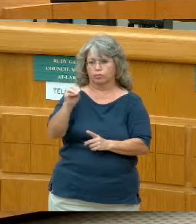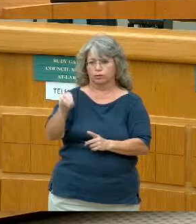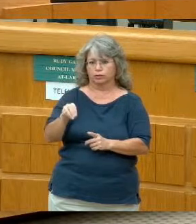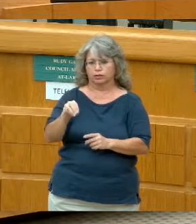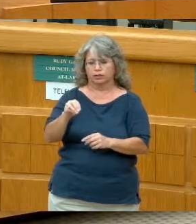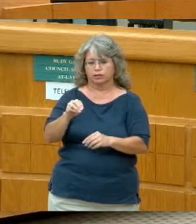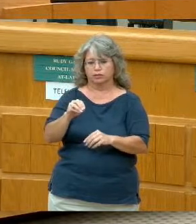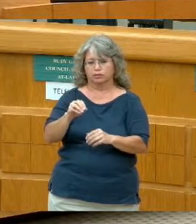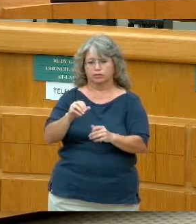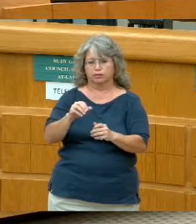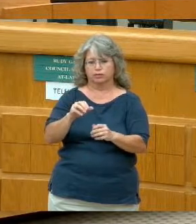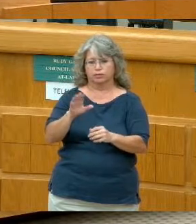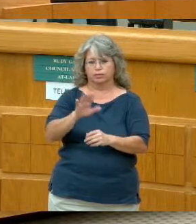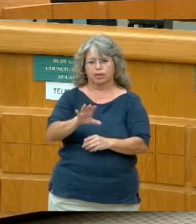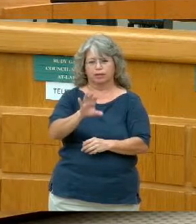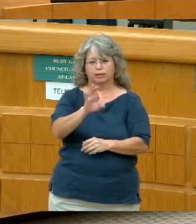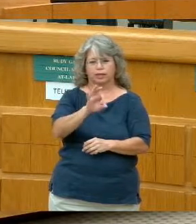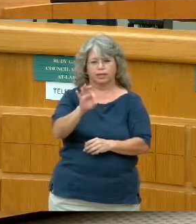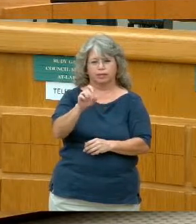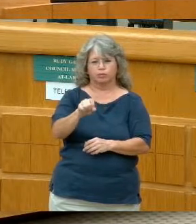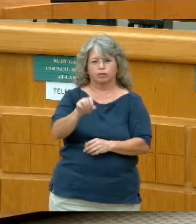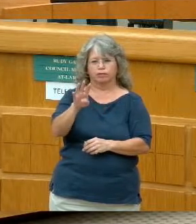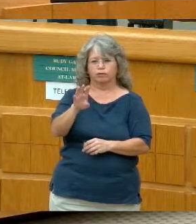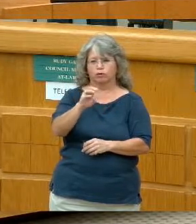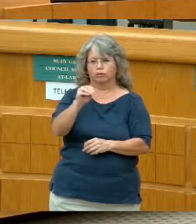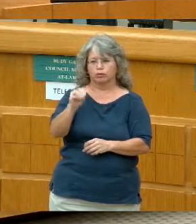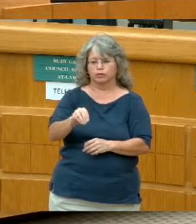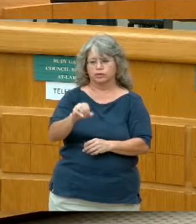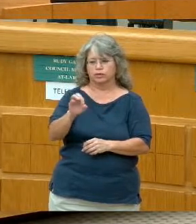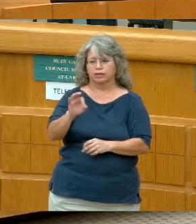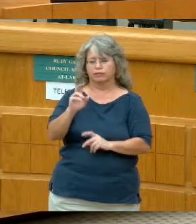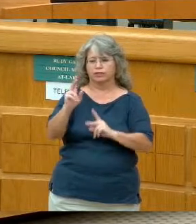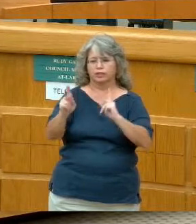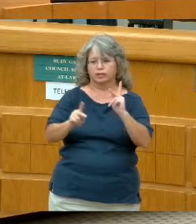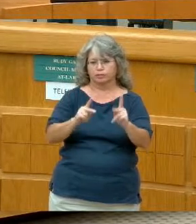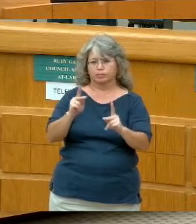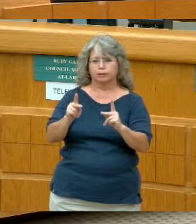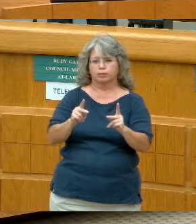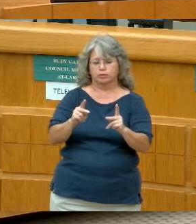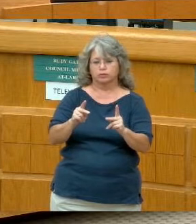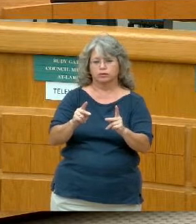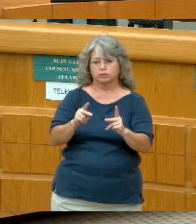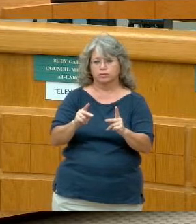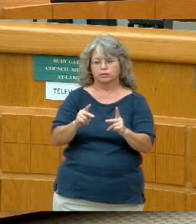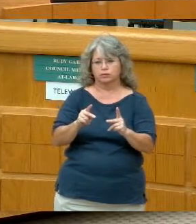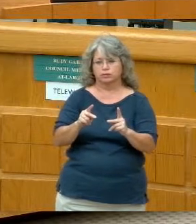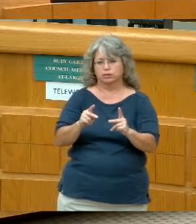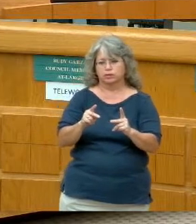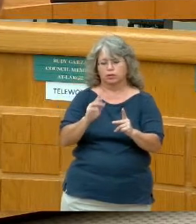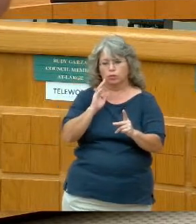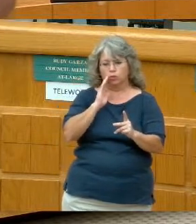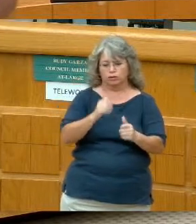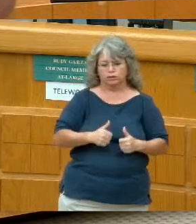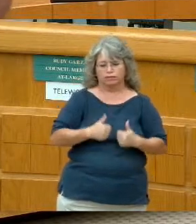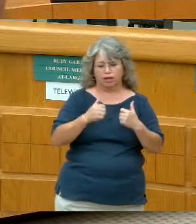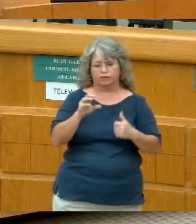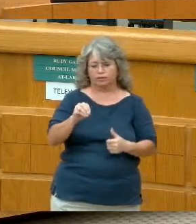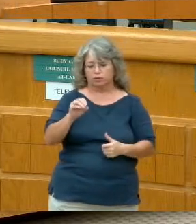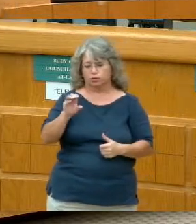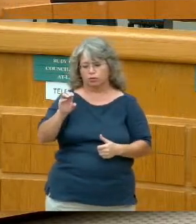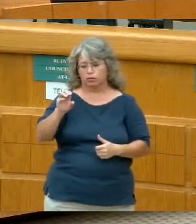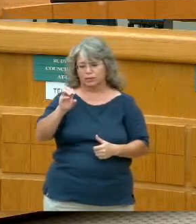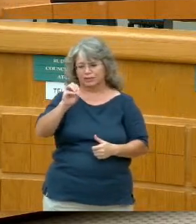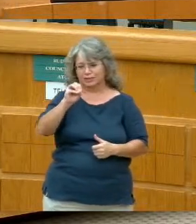99.4% on those numbers. So about 99.4% of people that's one estimate, survive,